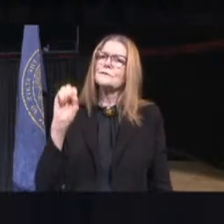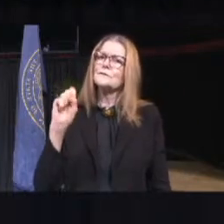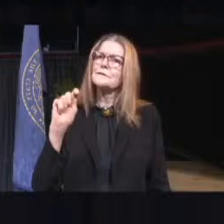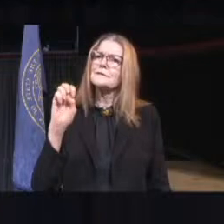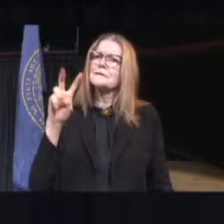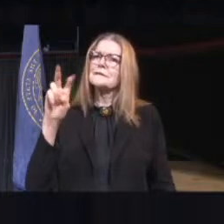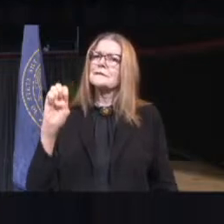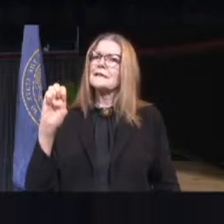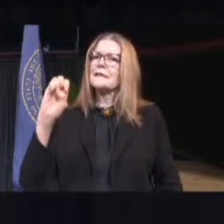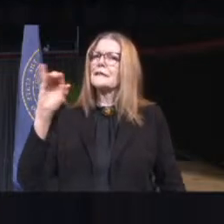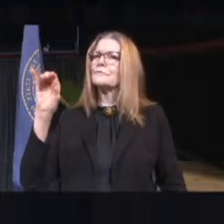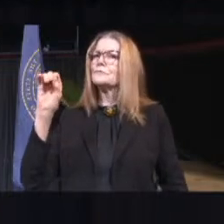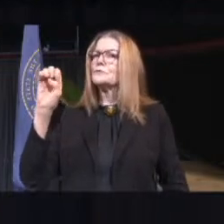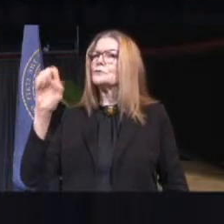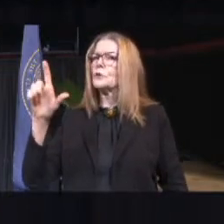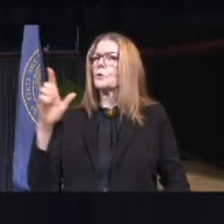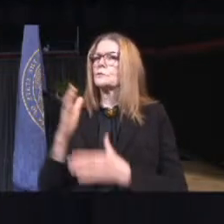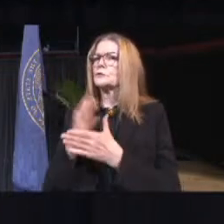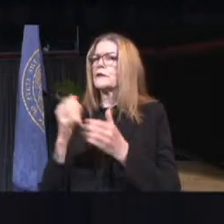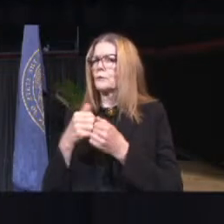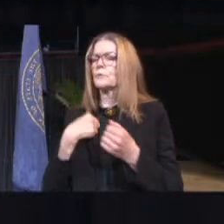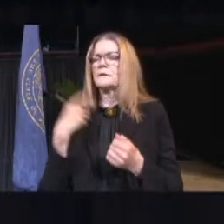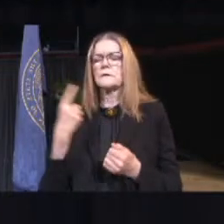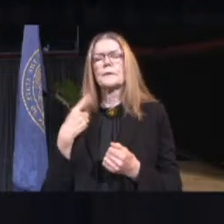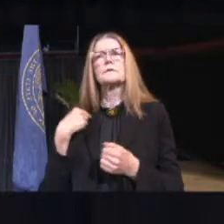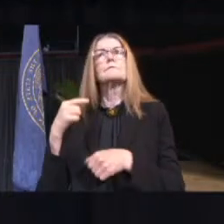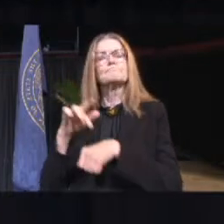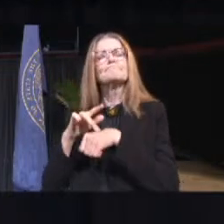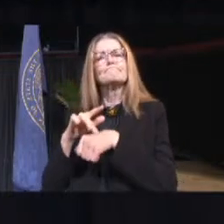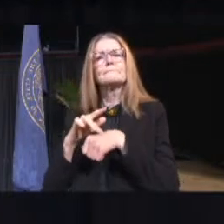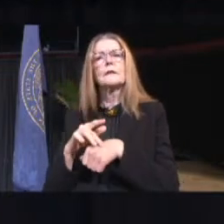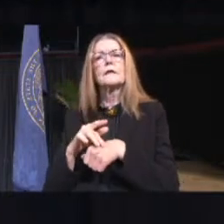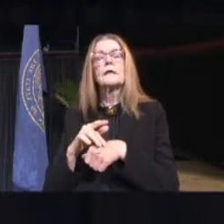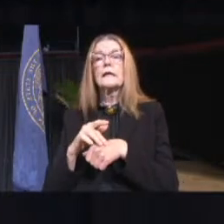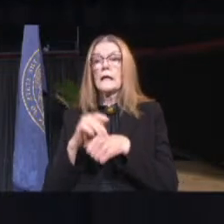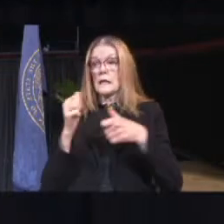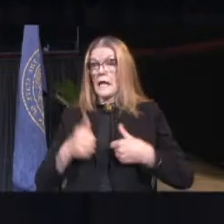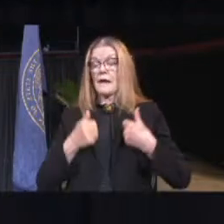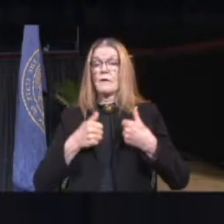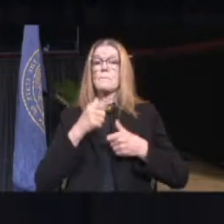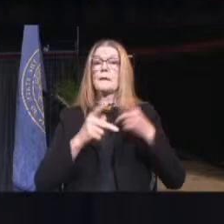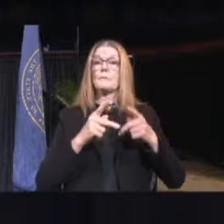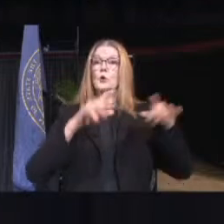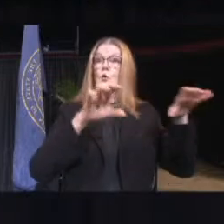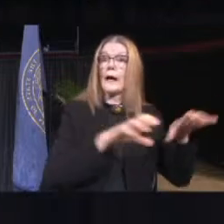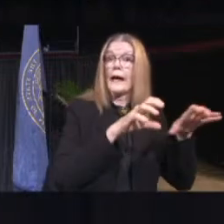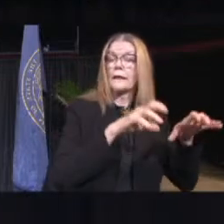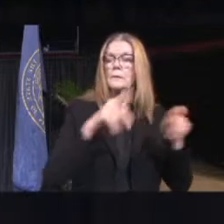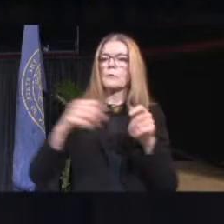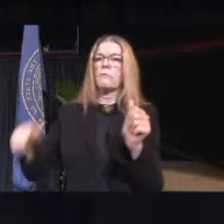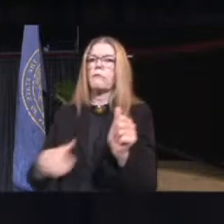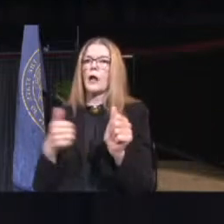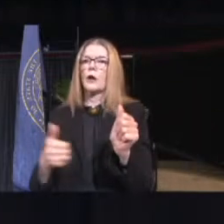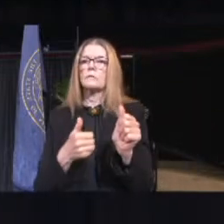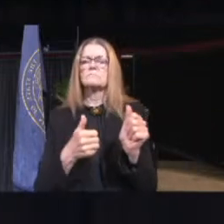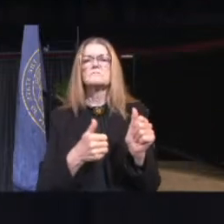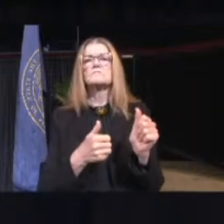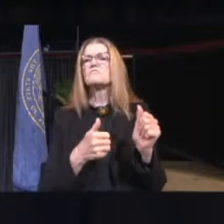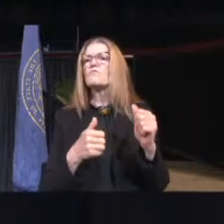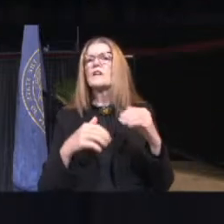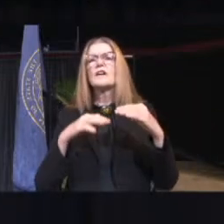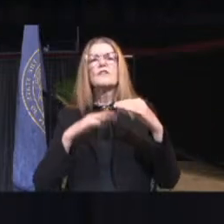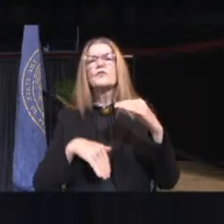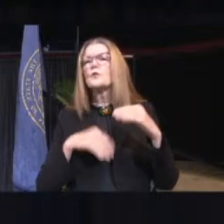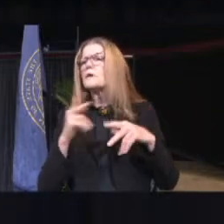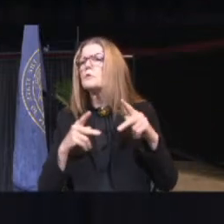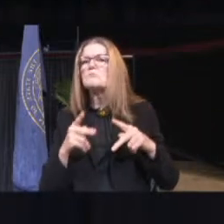this. In life, there are people who act and people who follow. There's a bottom 30% of people that are